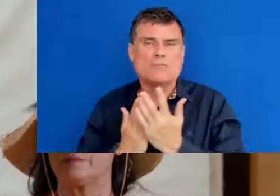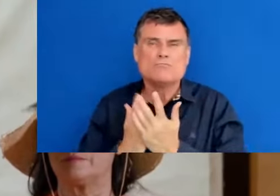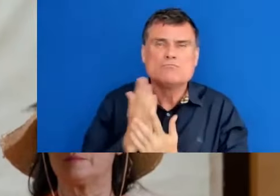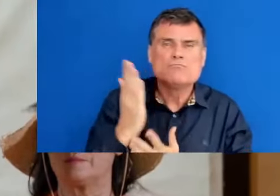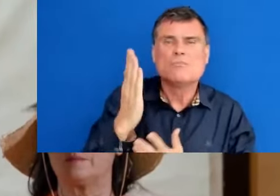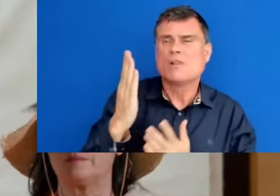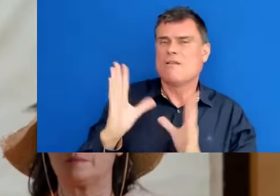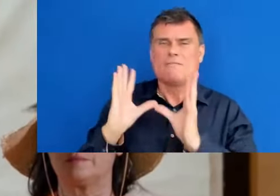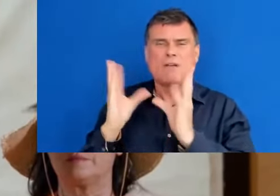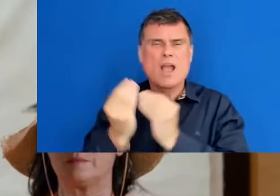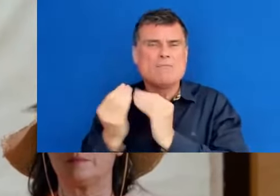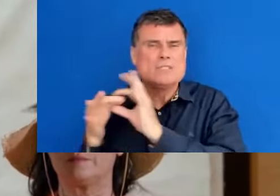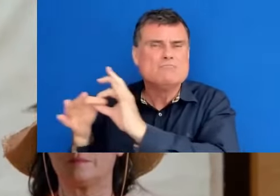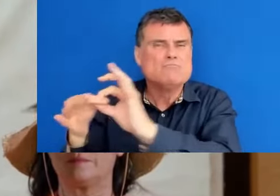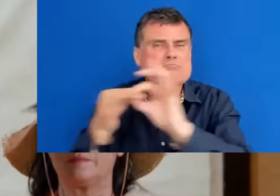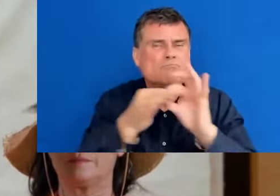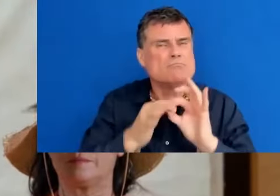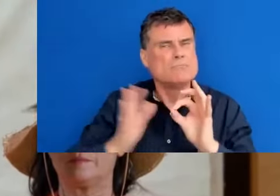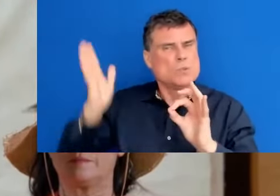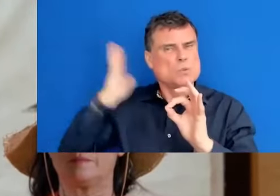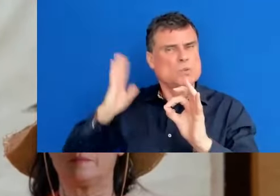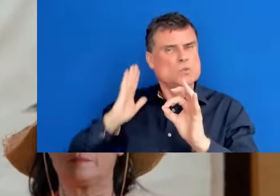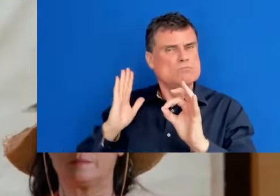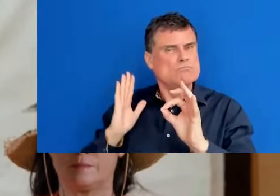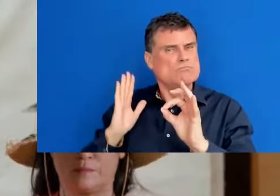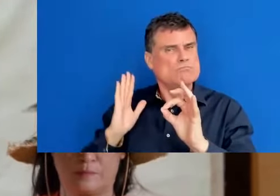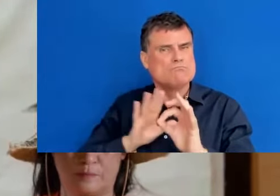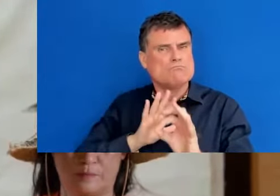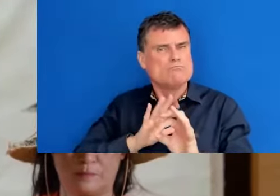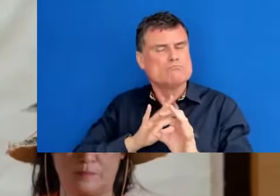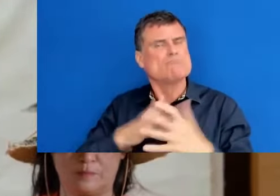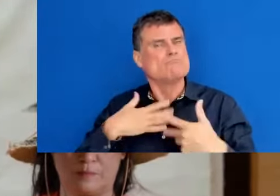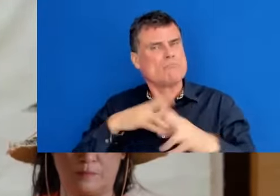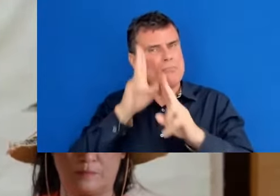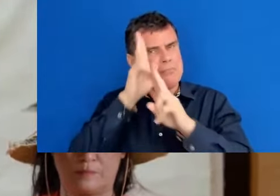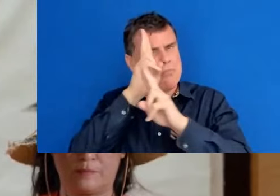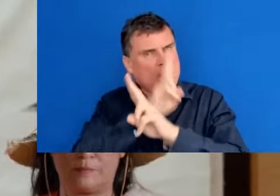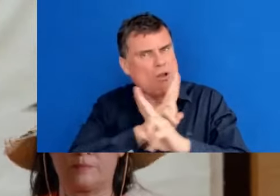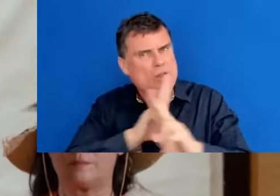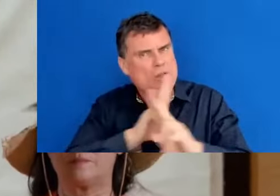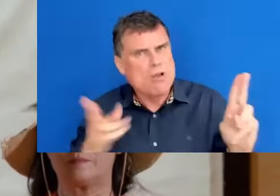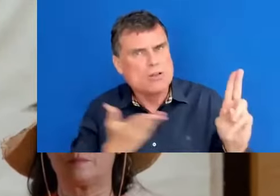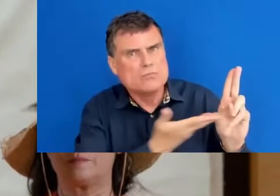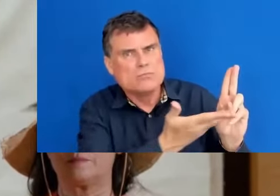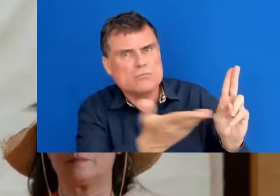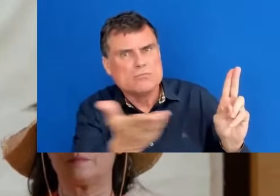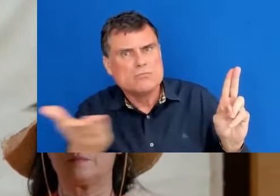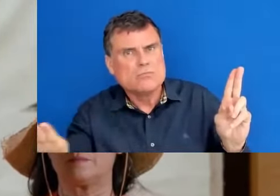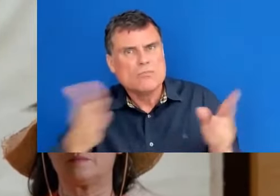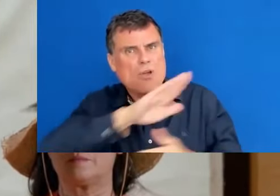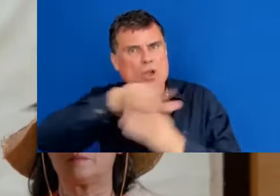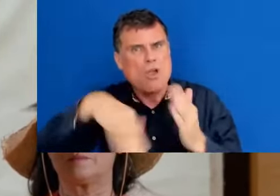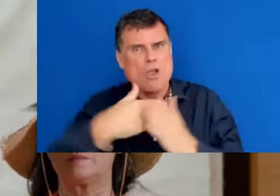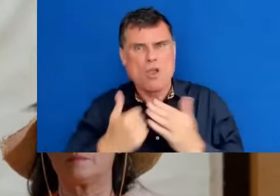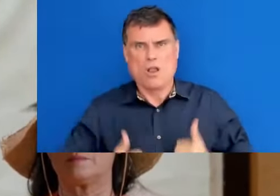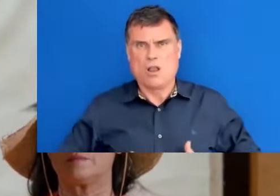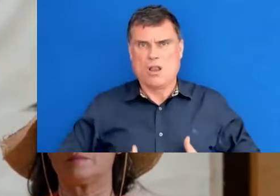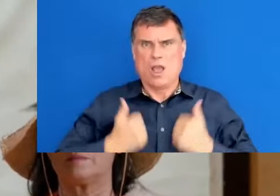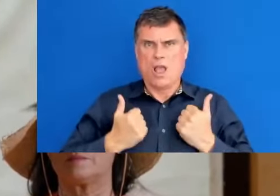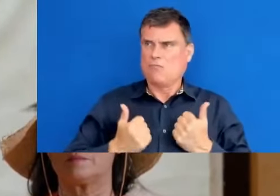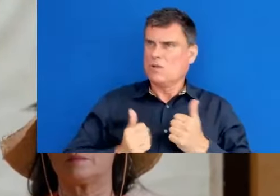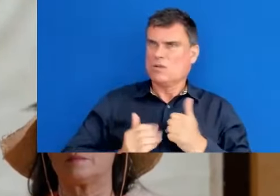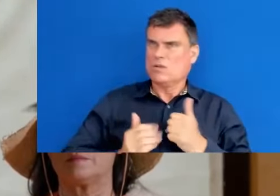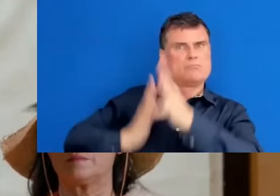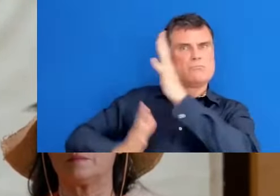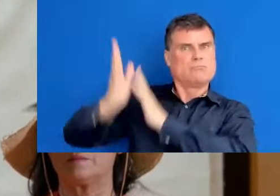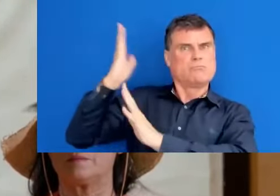my dear friends, the Nakamotos, and I want to honor all of the lives that were